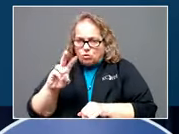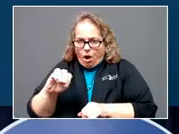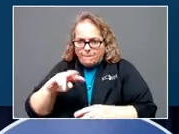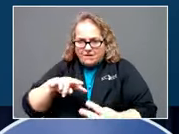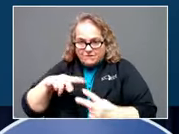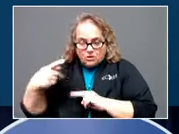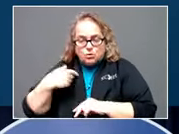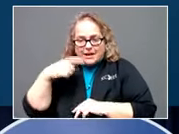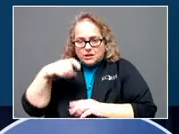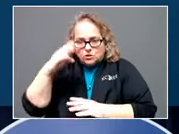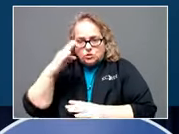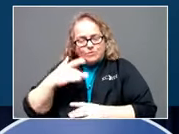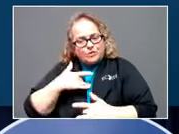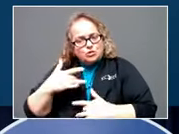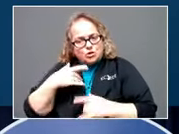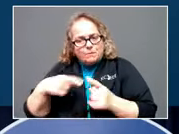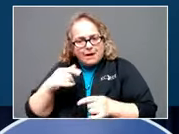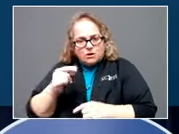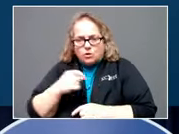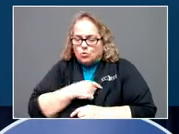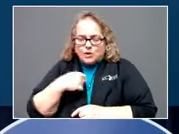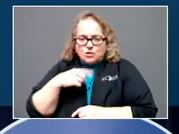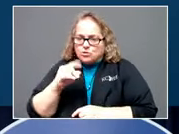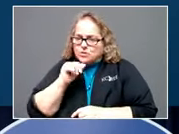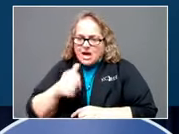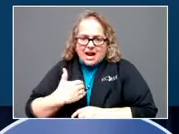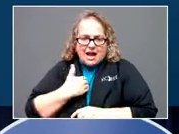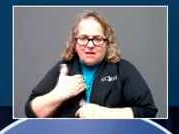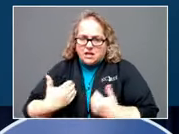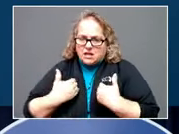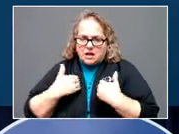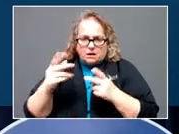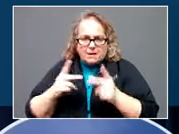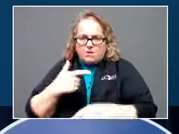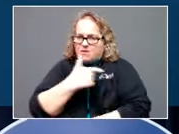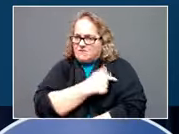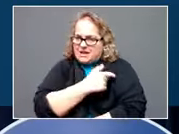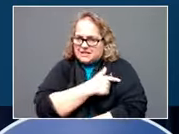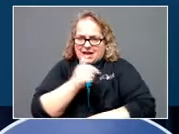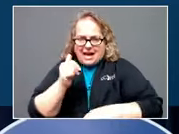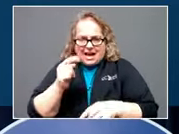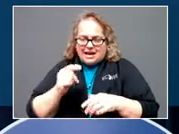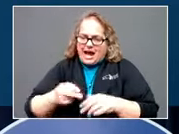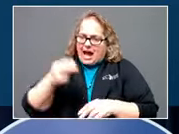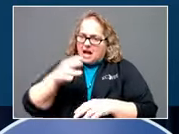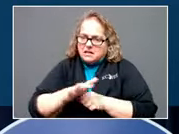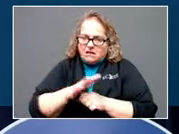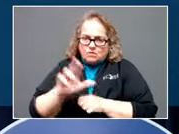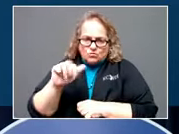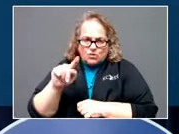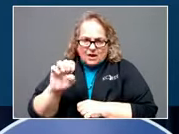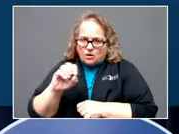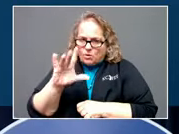we don't have, especially our young adults or our kids, vaccinated at nearly a high enough rate. And if we really